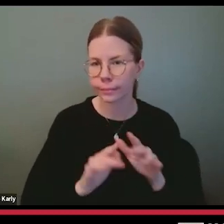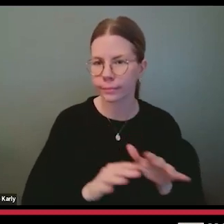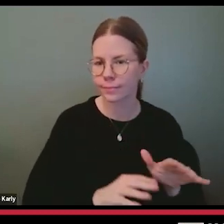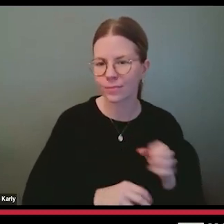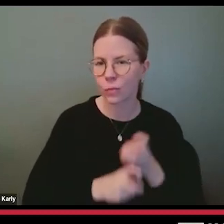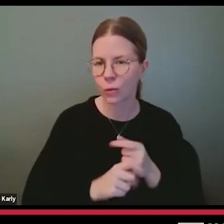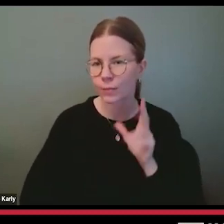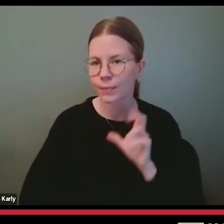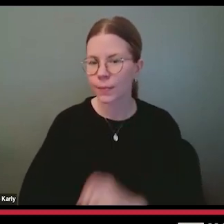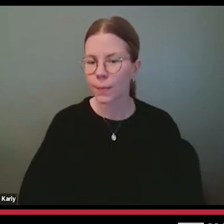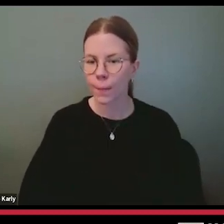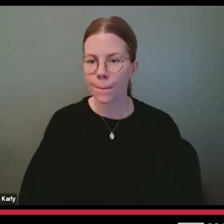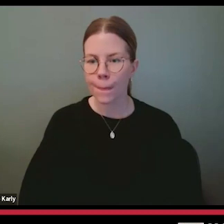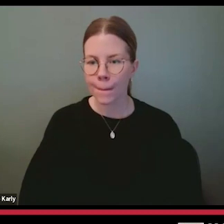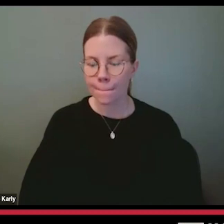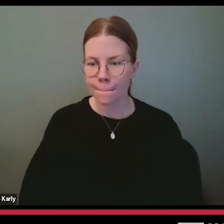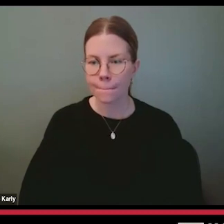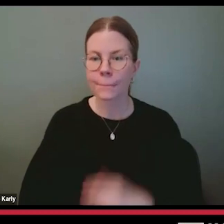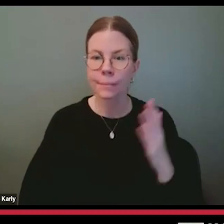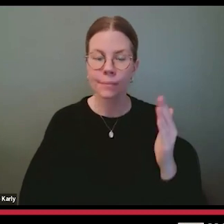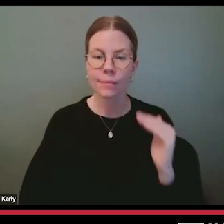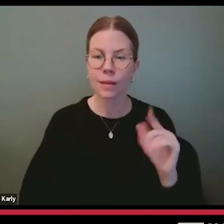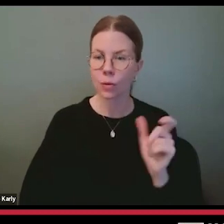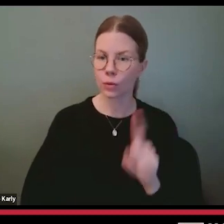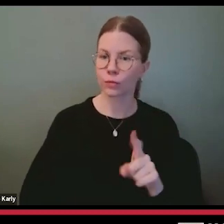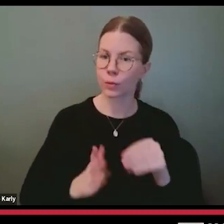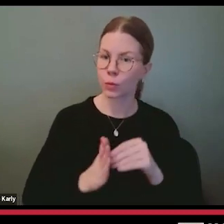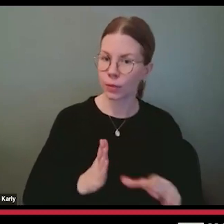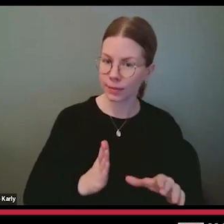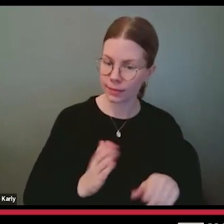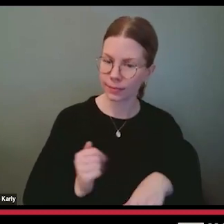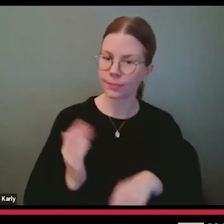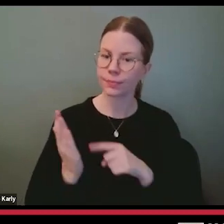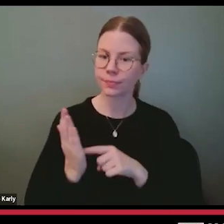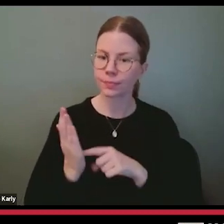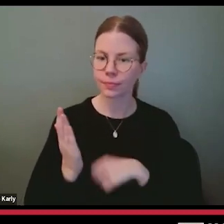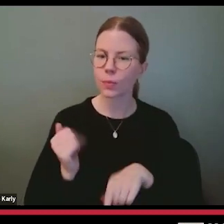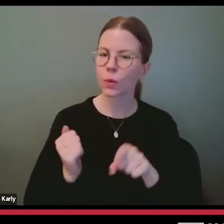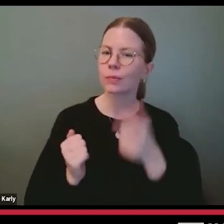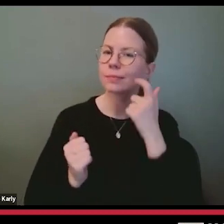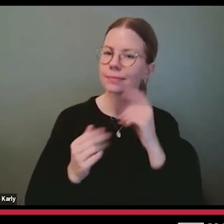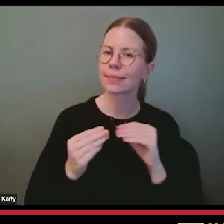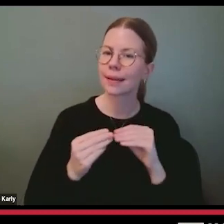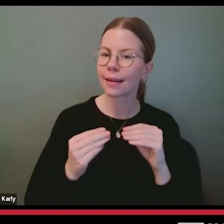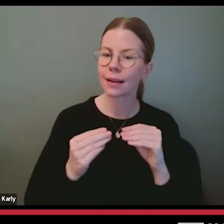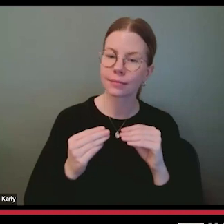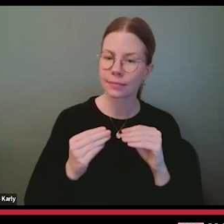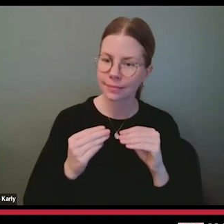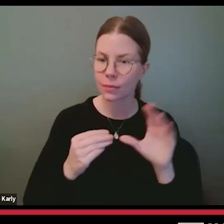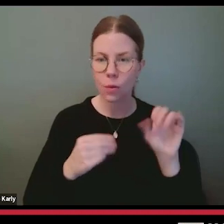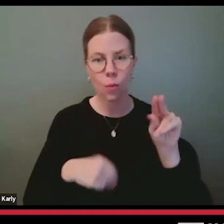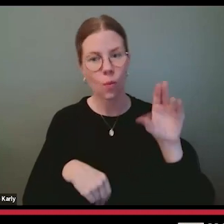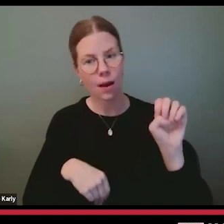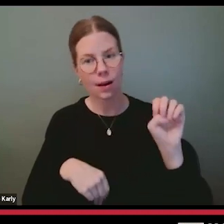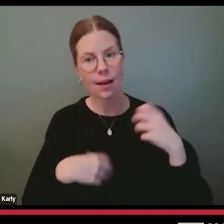I'm going to go to another student question, if that's all right. So you pitched us a 2 Health here at the end of our One Health series. So